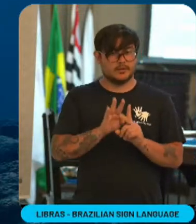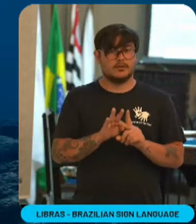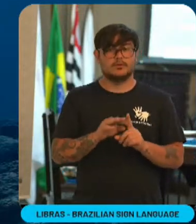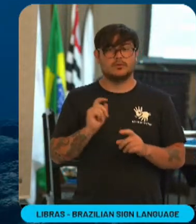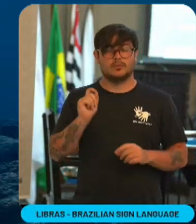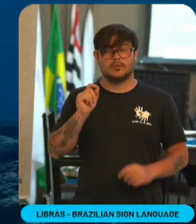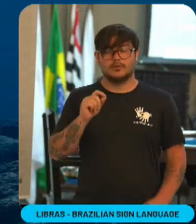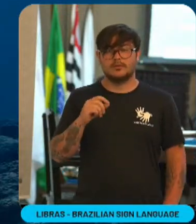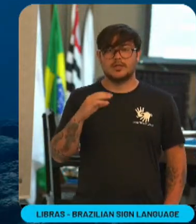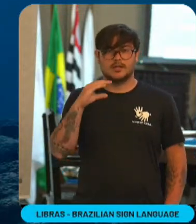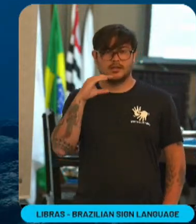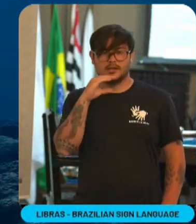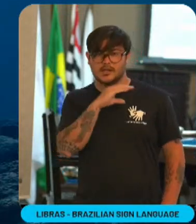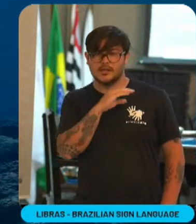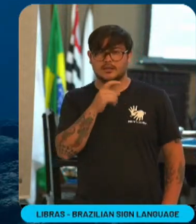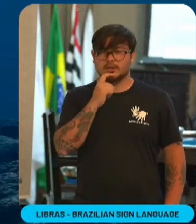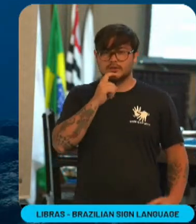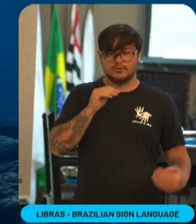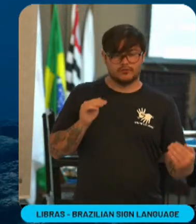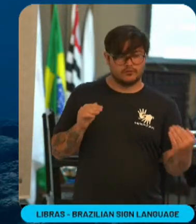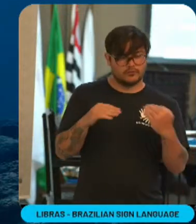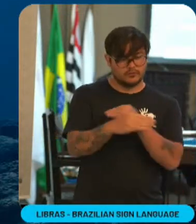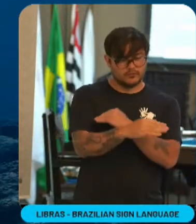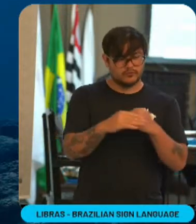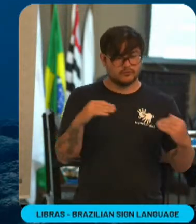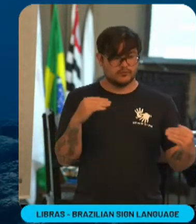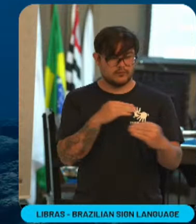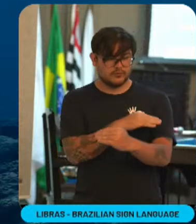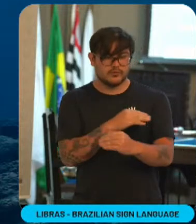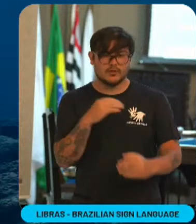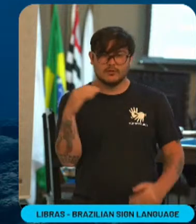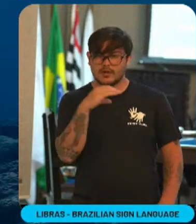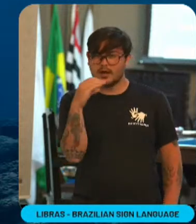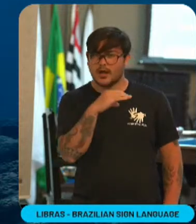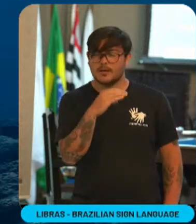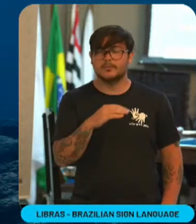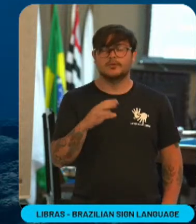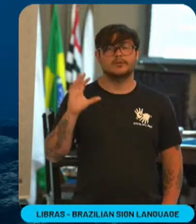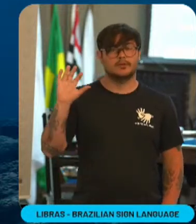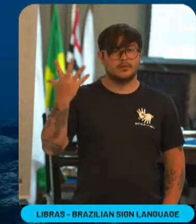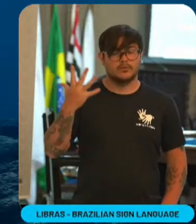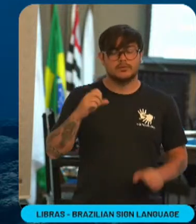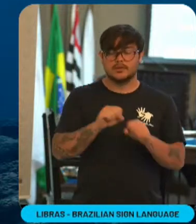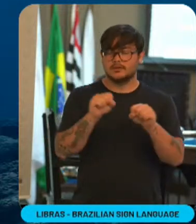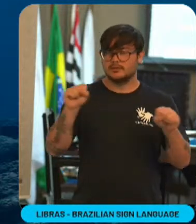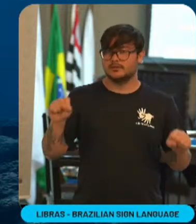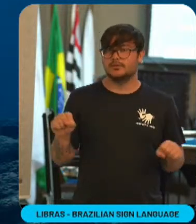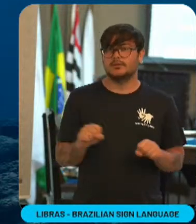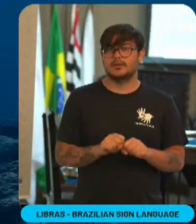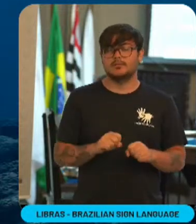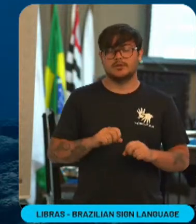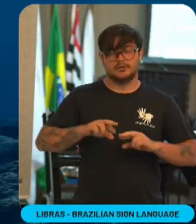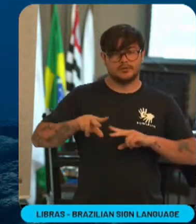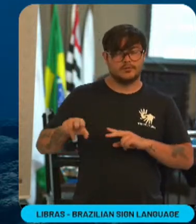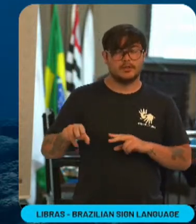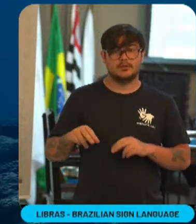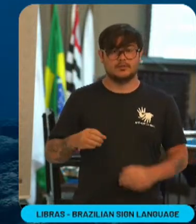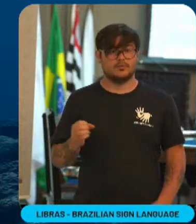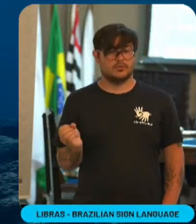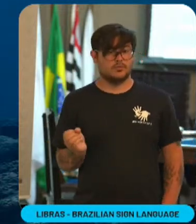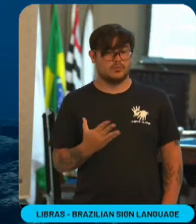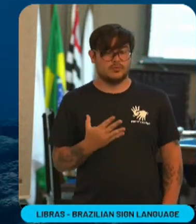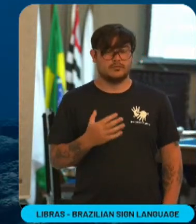the difference of temperature make a displacement of the warm and cold currents,